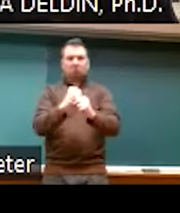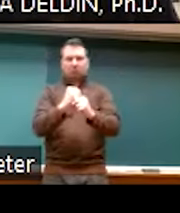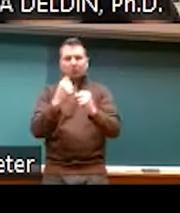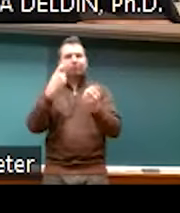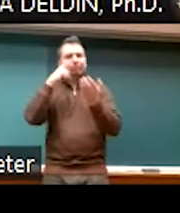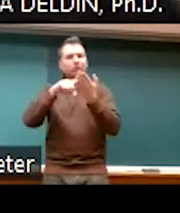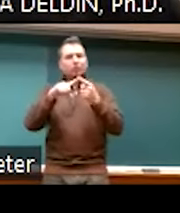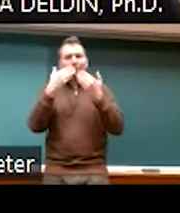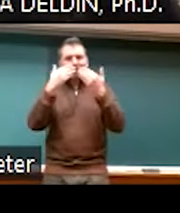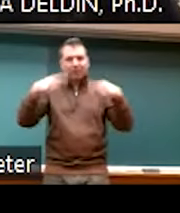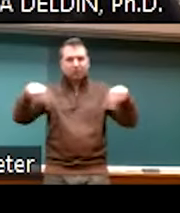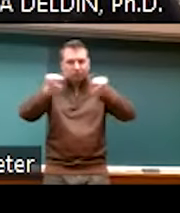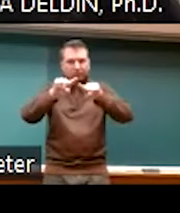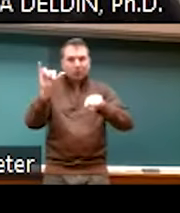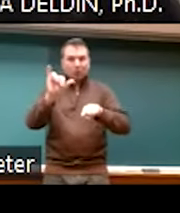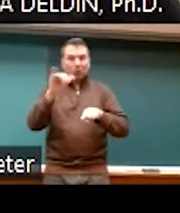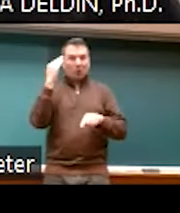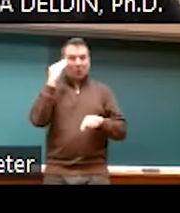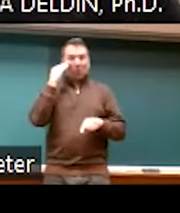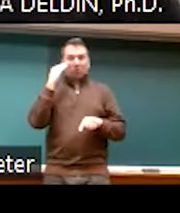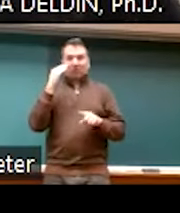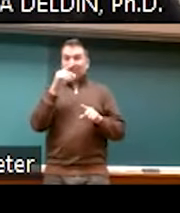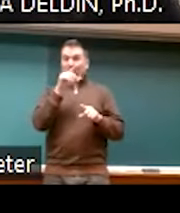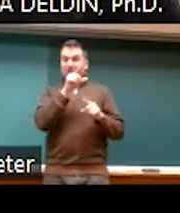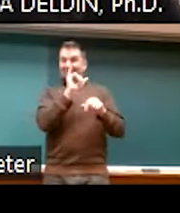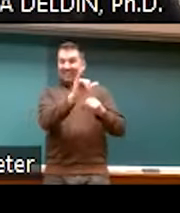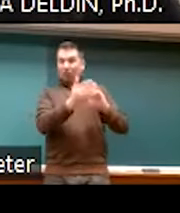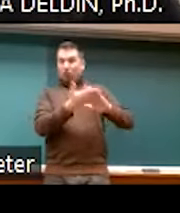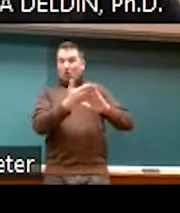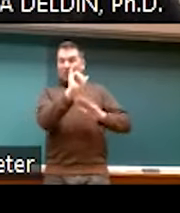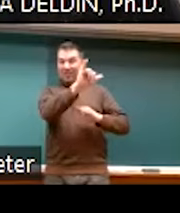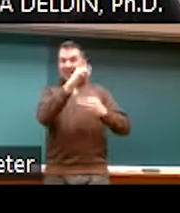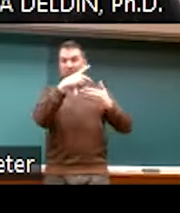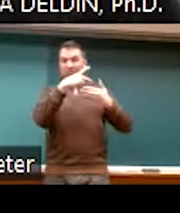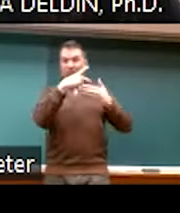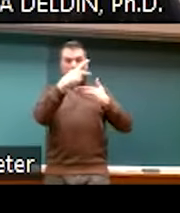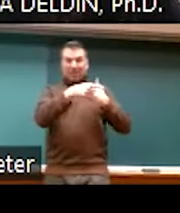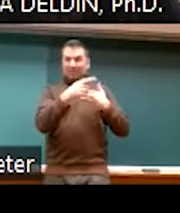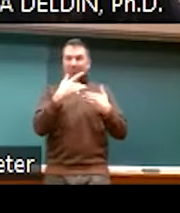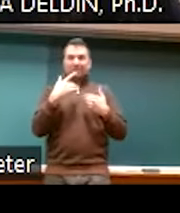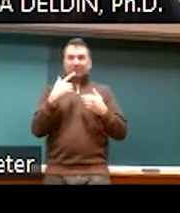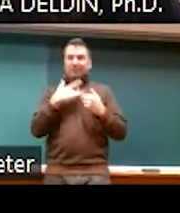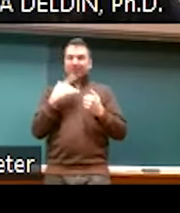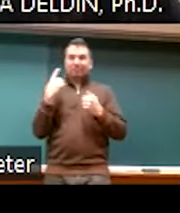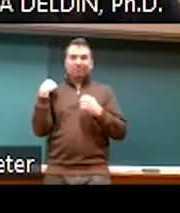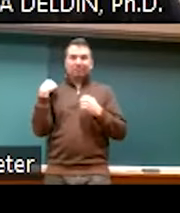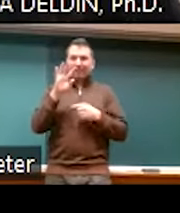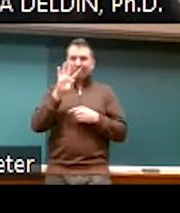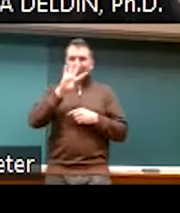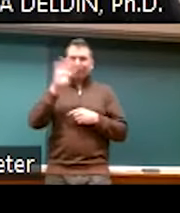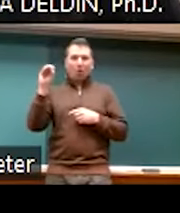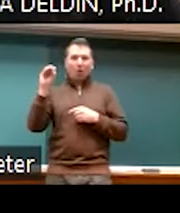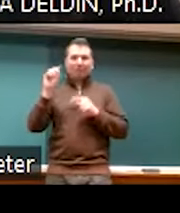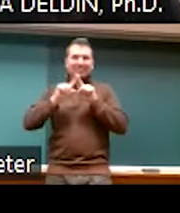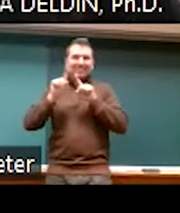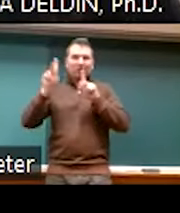takes tons of people. There's about 40 people who've worked on this project from other faculty. We have about 10 other faculty working